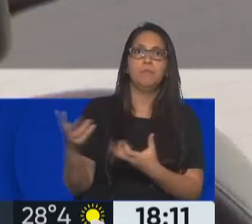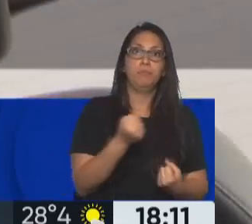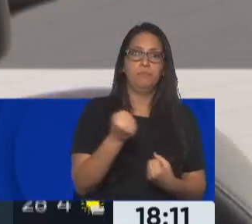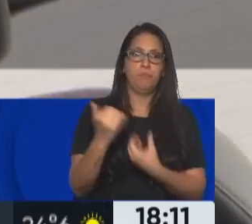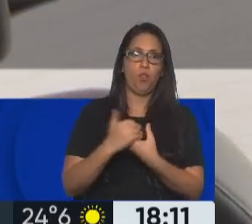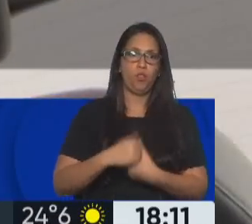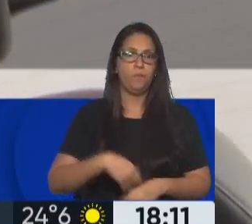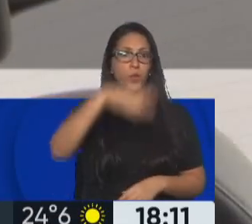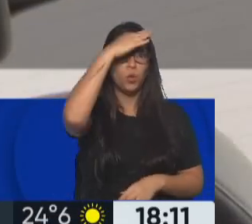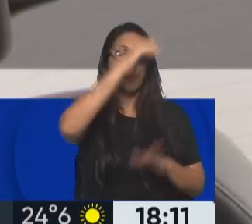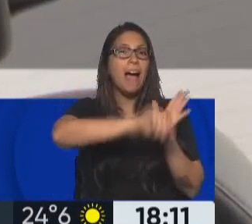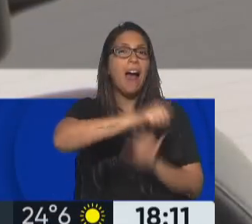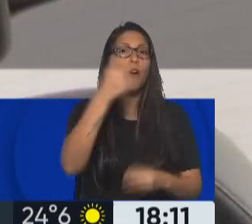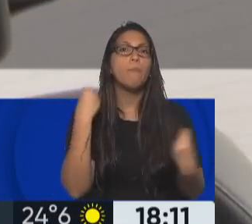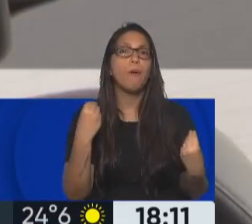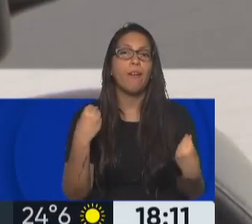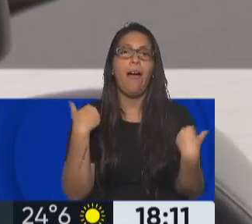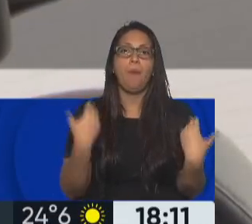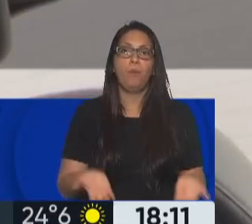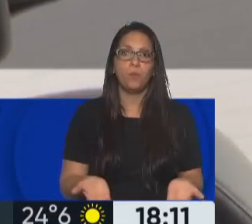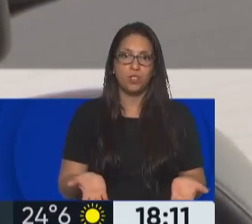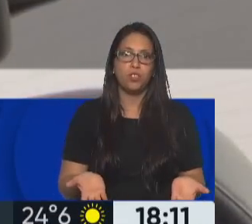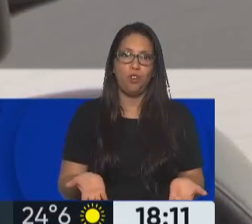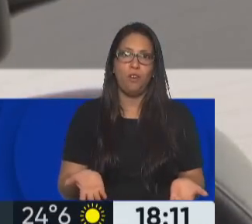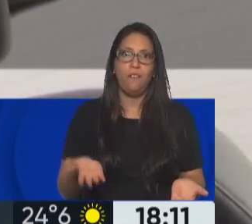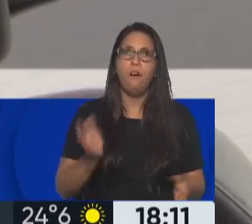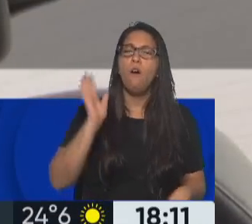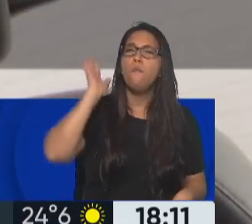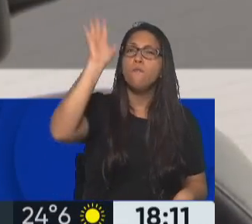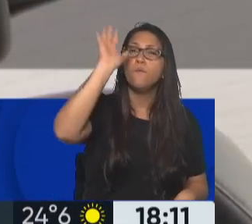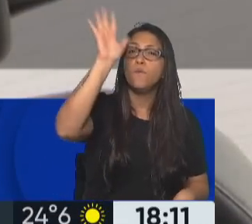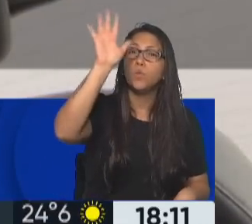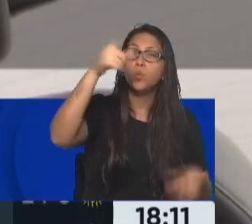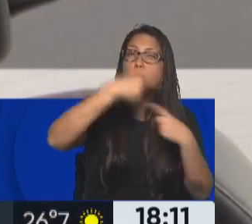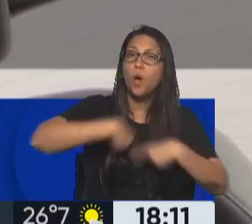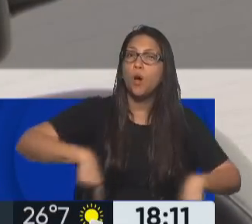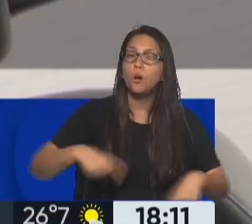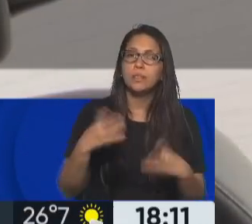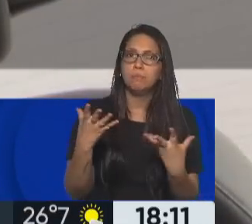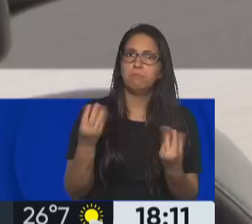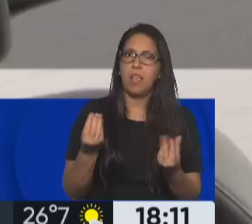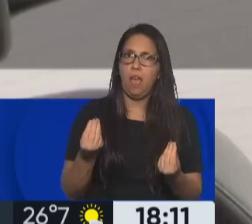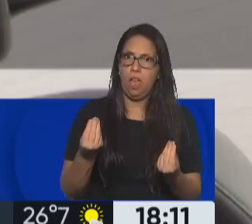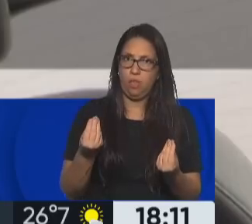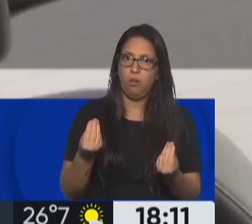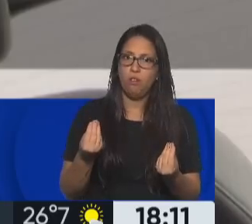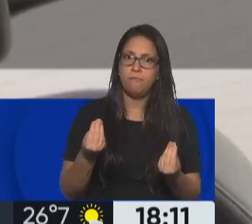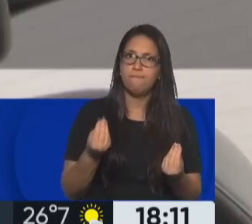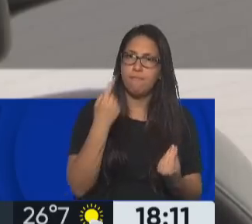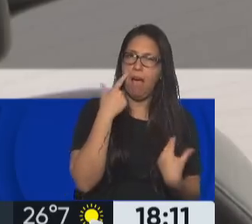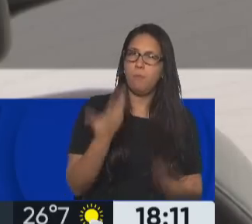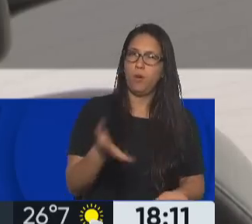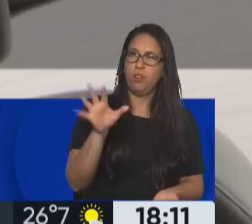Donald Trump won because he tapped into a lot of fear of the future